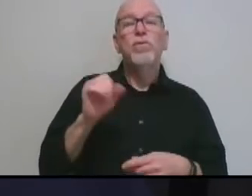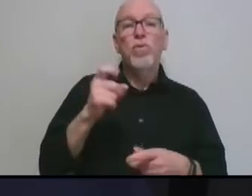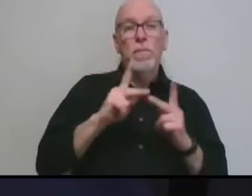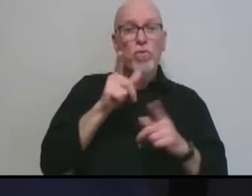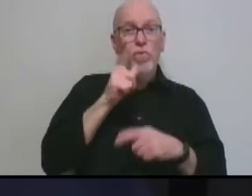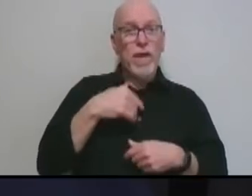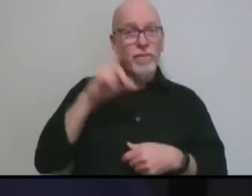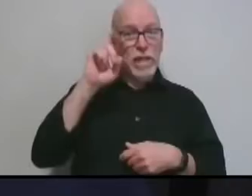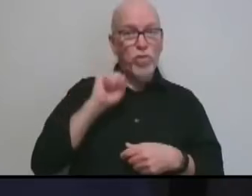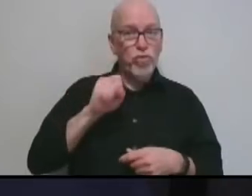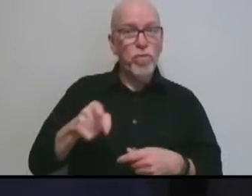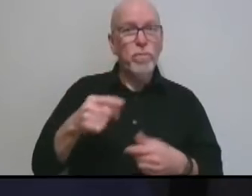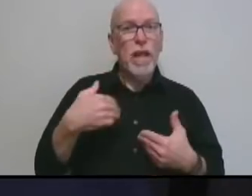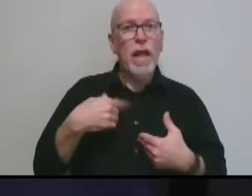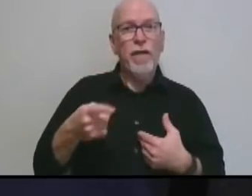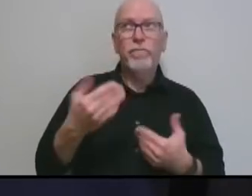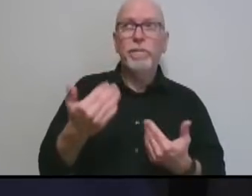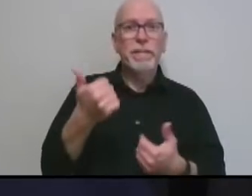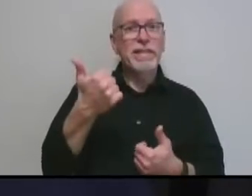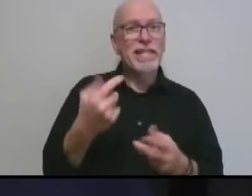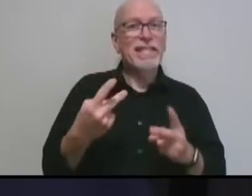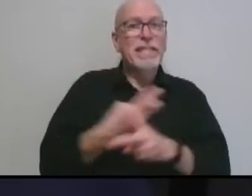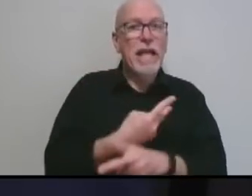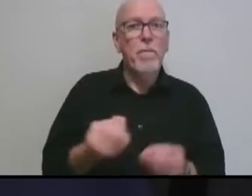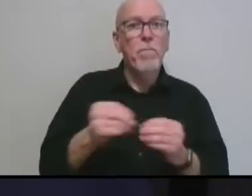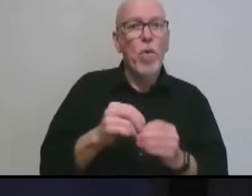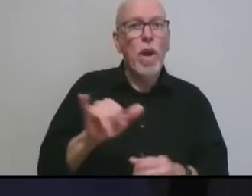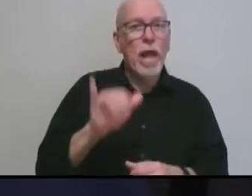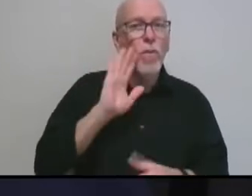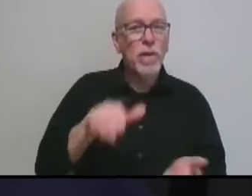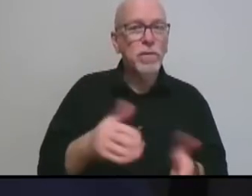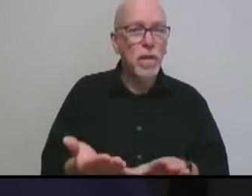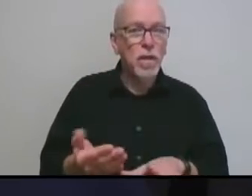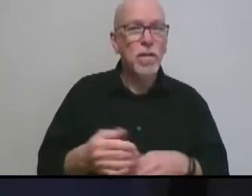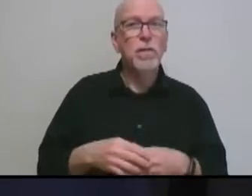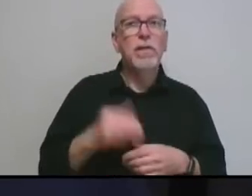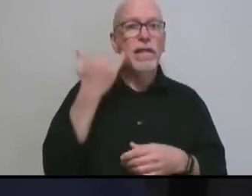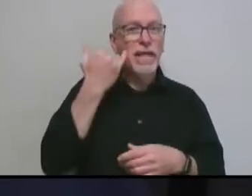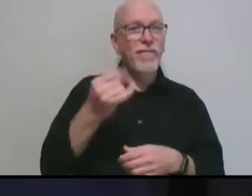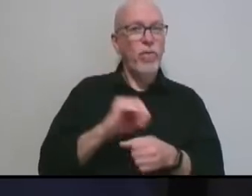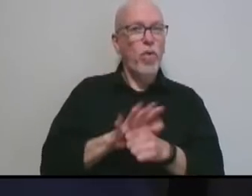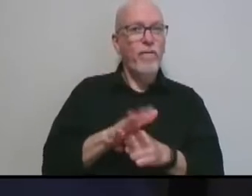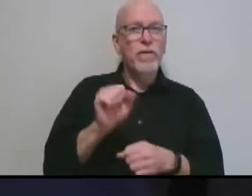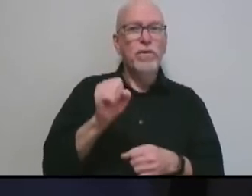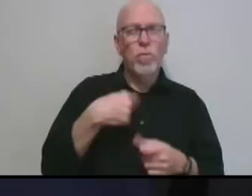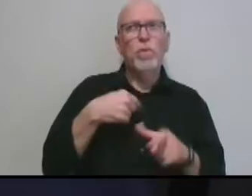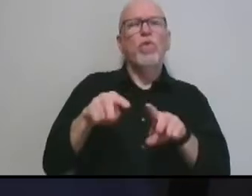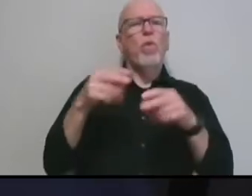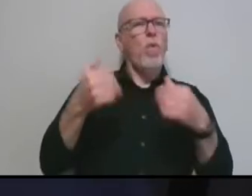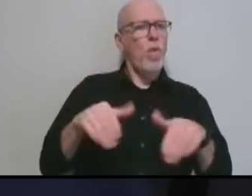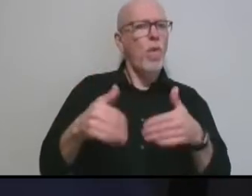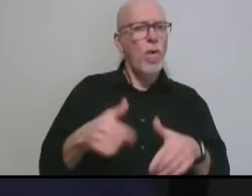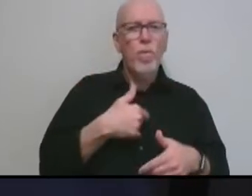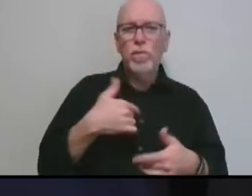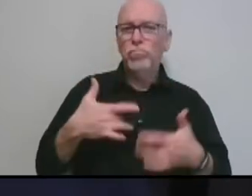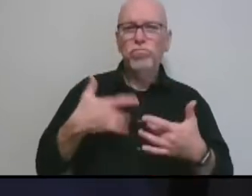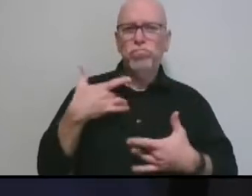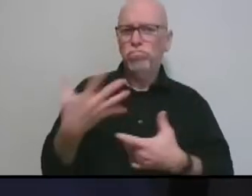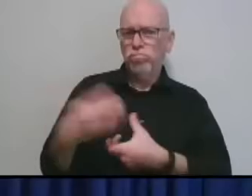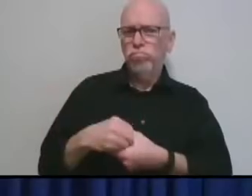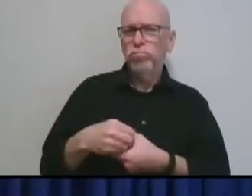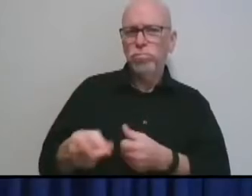can have anywhere as high as 10 times the risk of death if they were to get COVID. So we were really excited to include them in that first